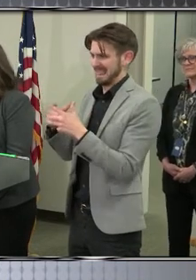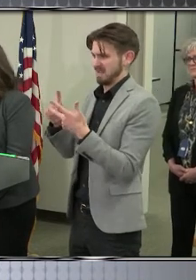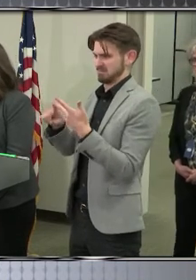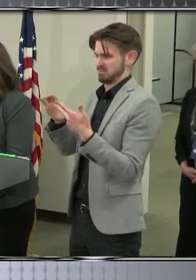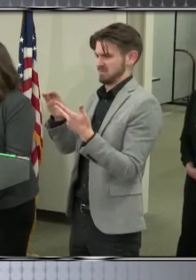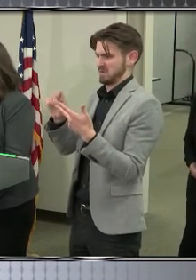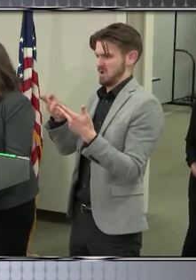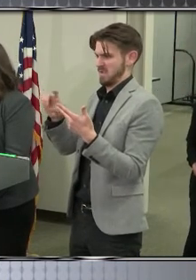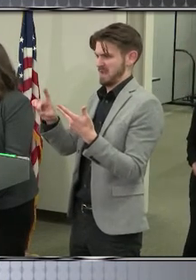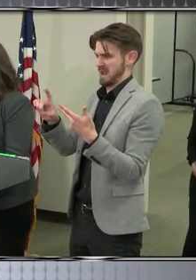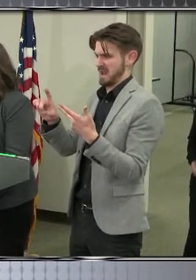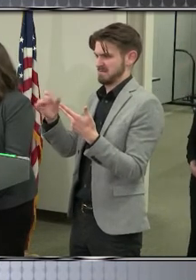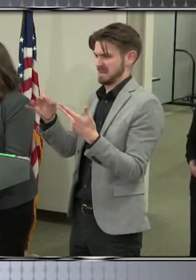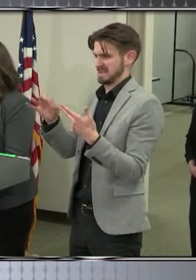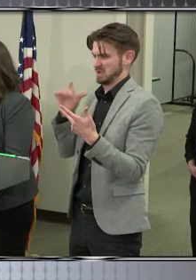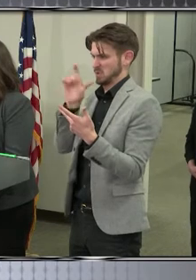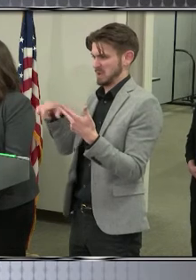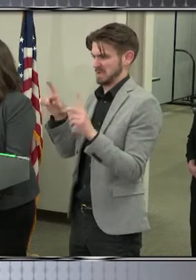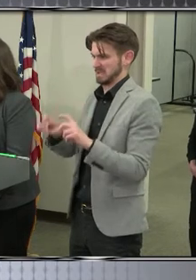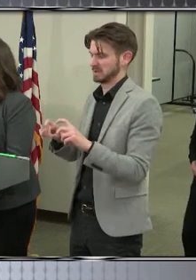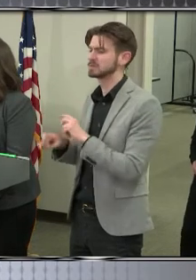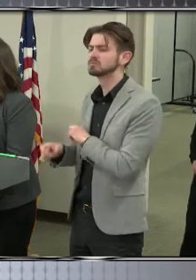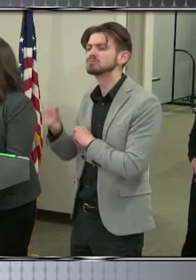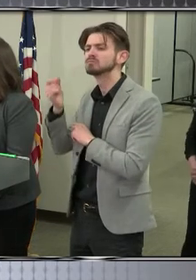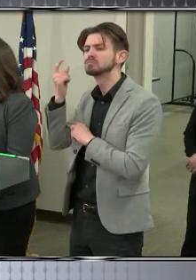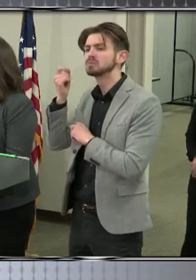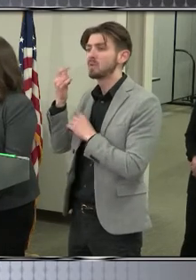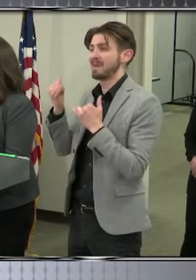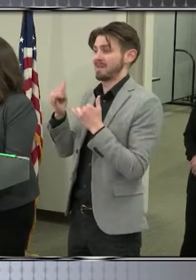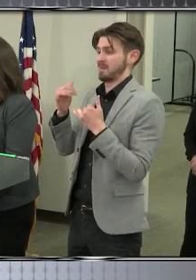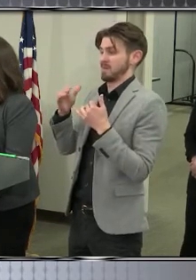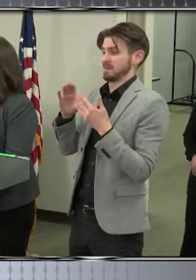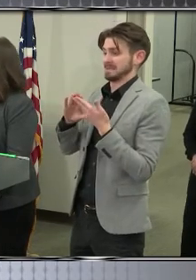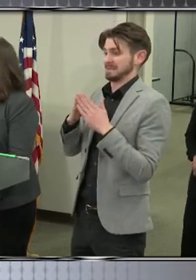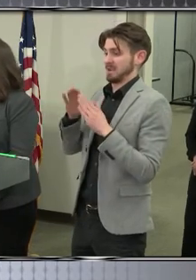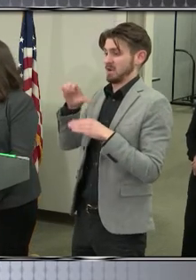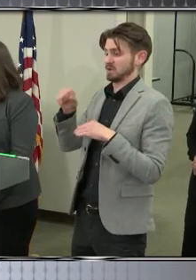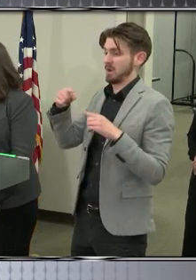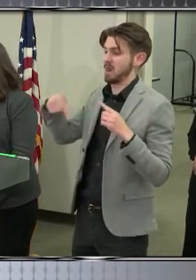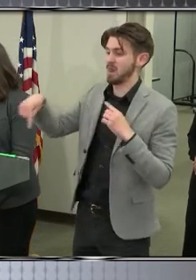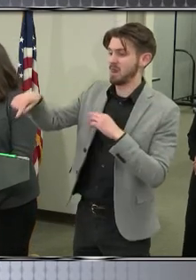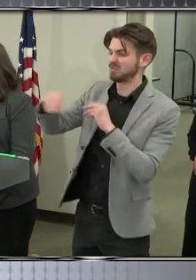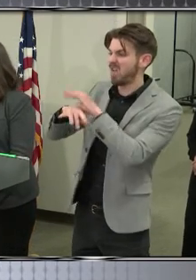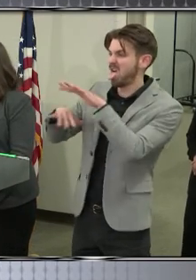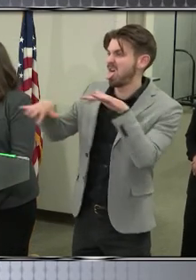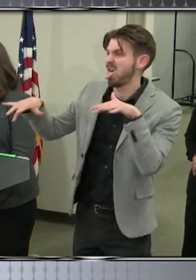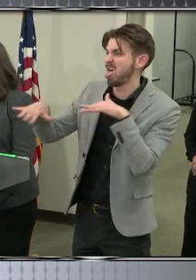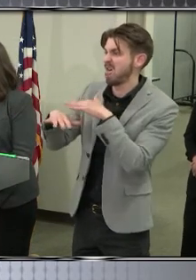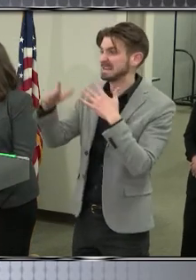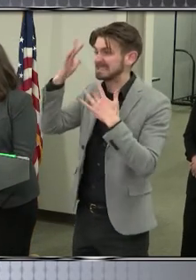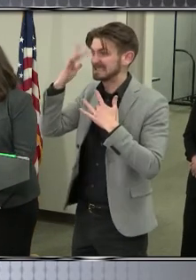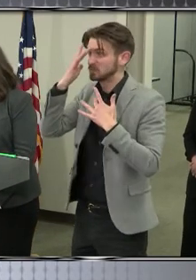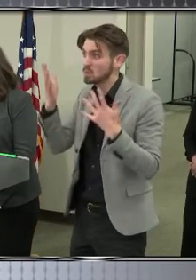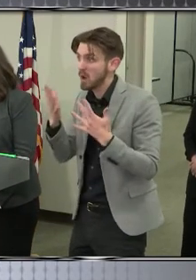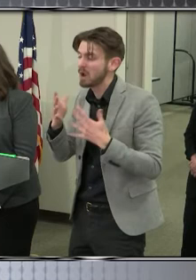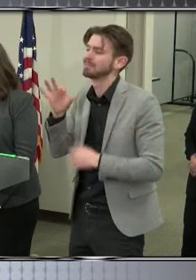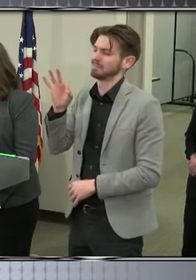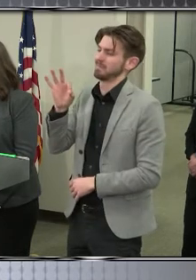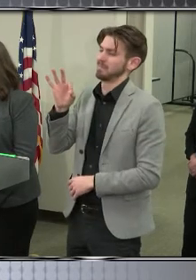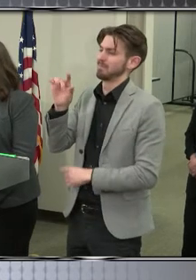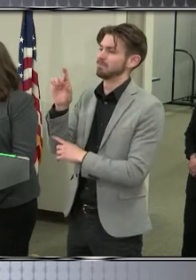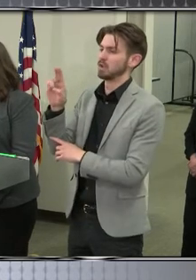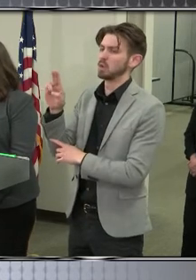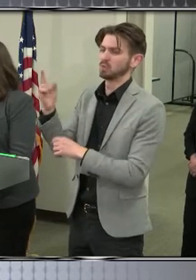Yes, so what we do know that is circulating in our community right now is flu. So before we test